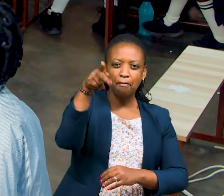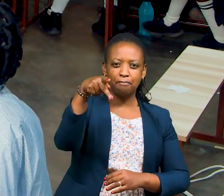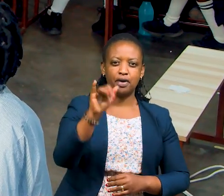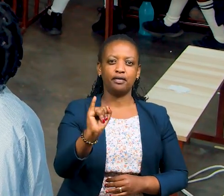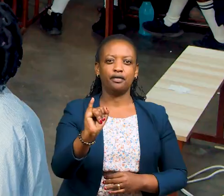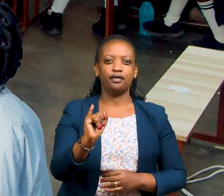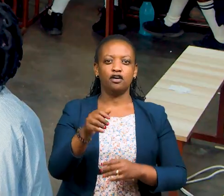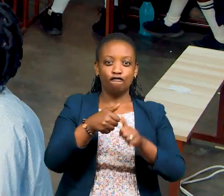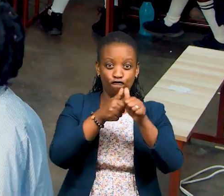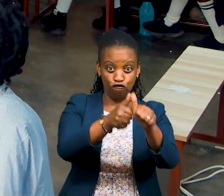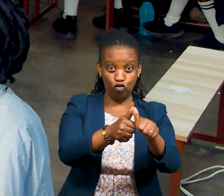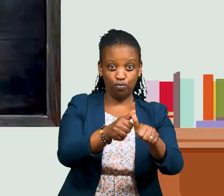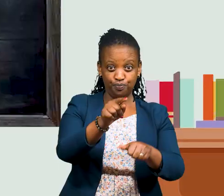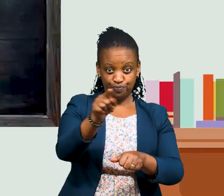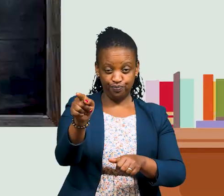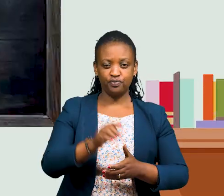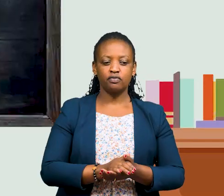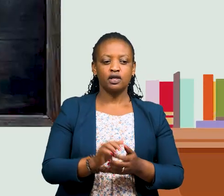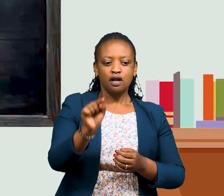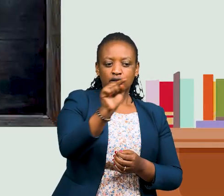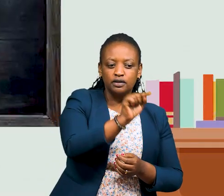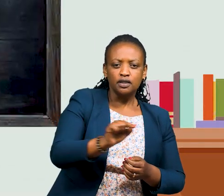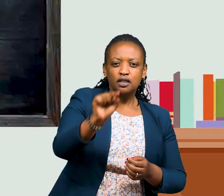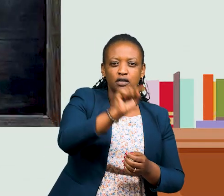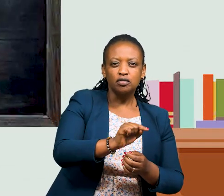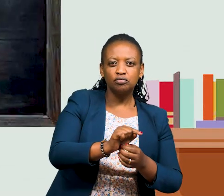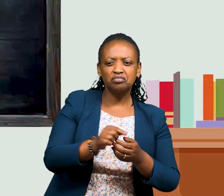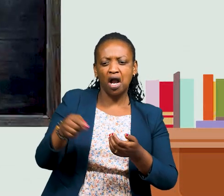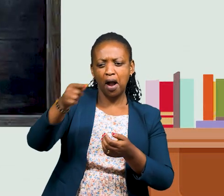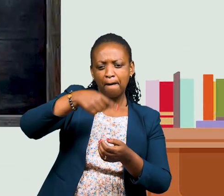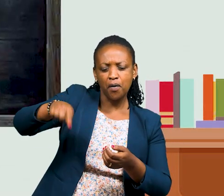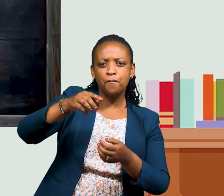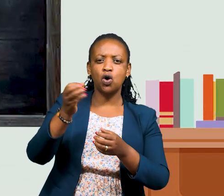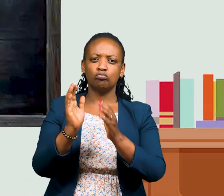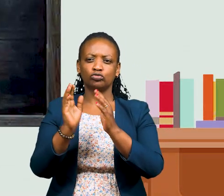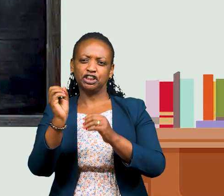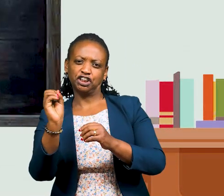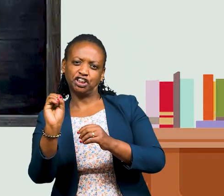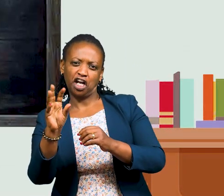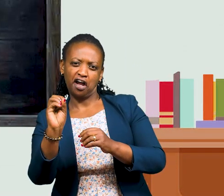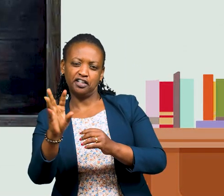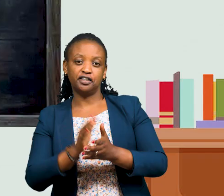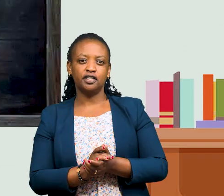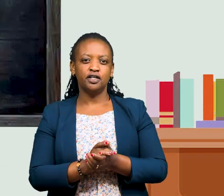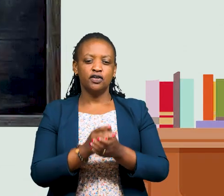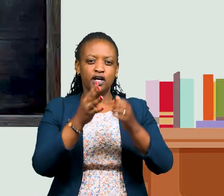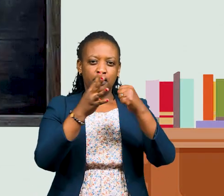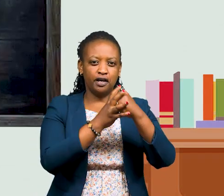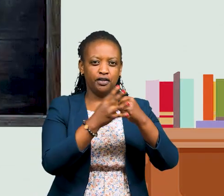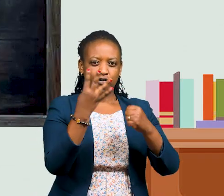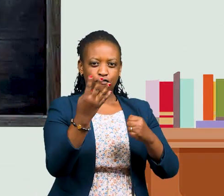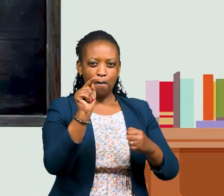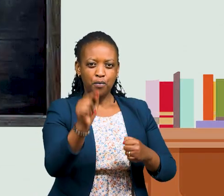find pi. So you follow. The circumference of a certain roundabout in Kigali